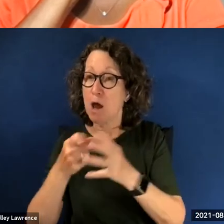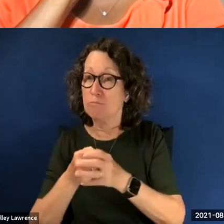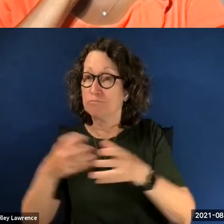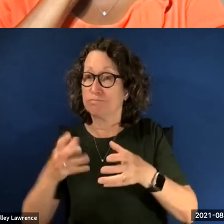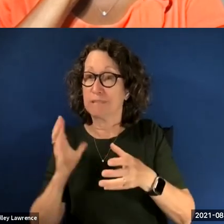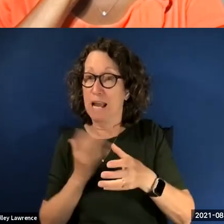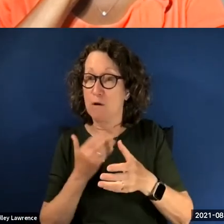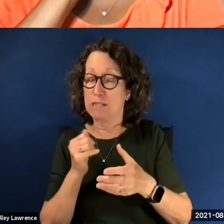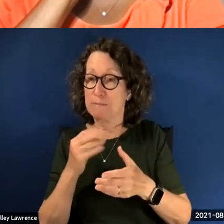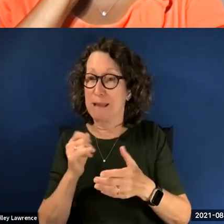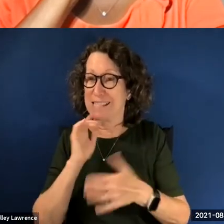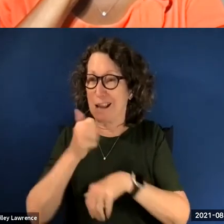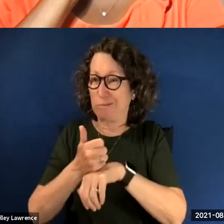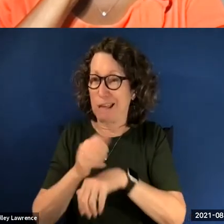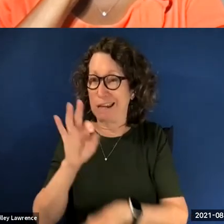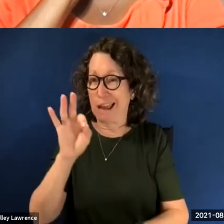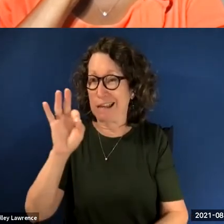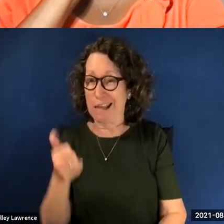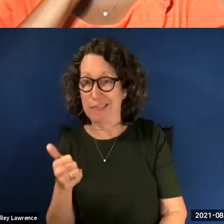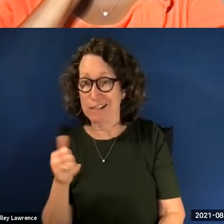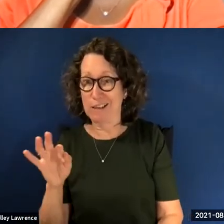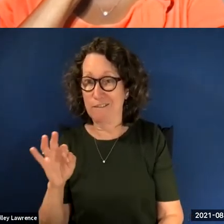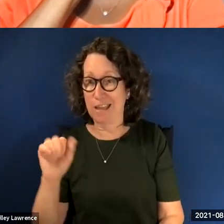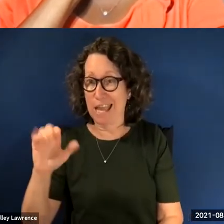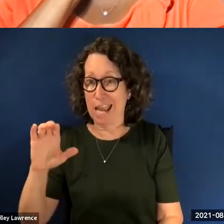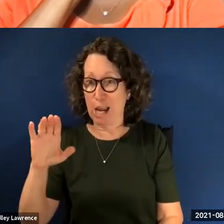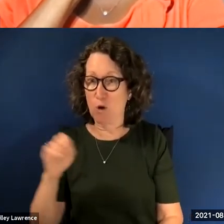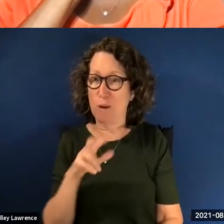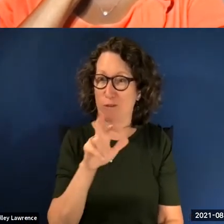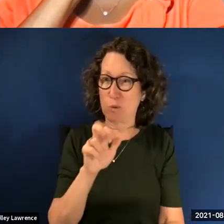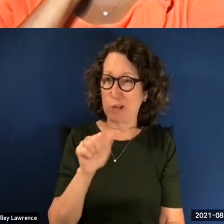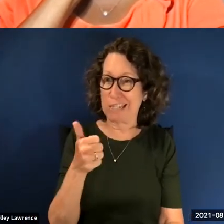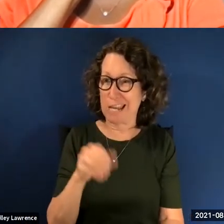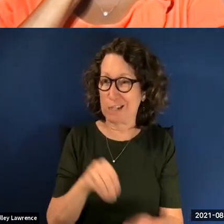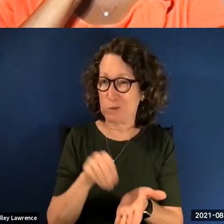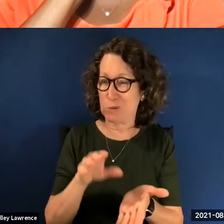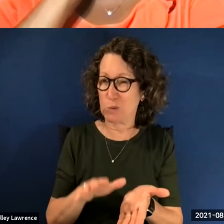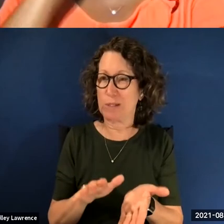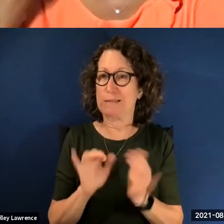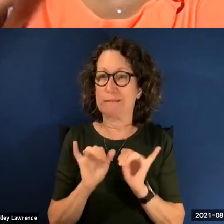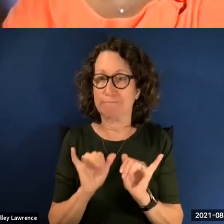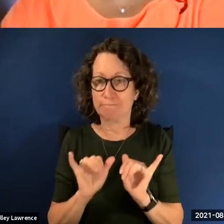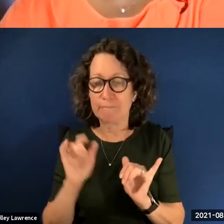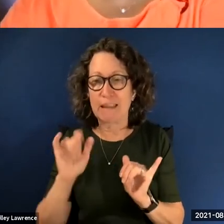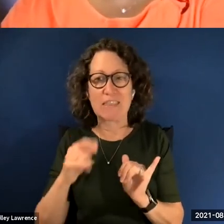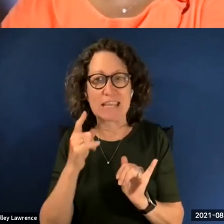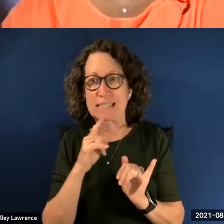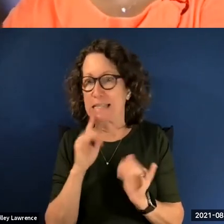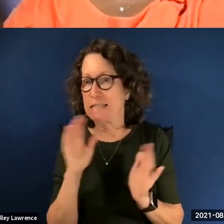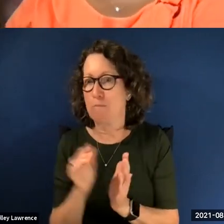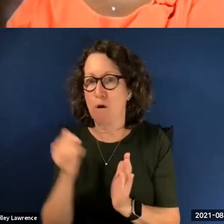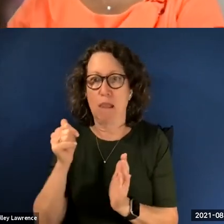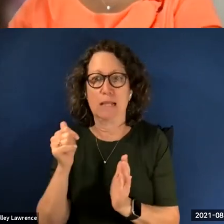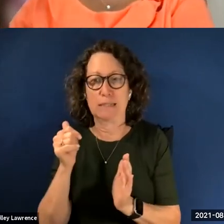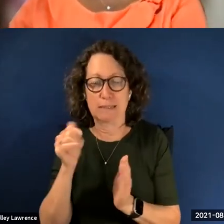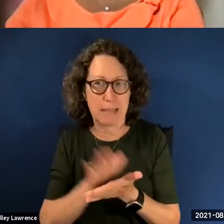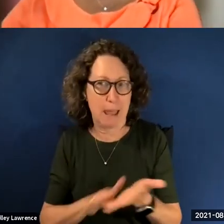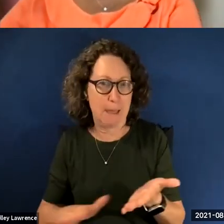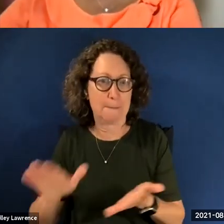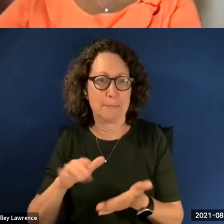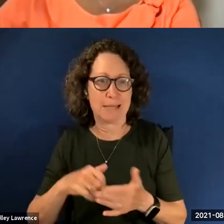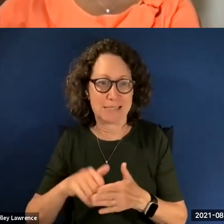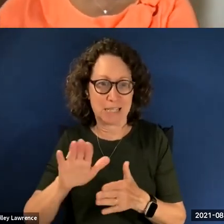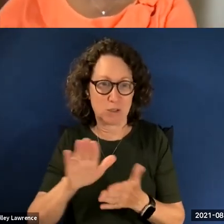Adelante currently sits on 9/10 of an acre, and we have 310 students. This is by far the smallest campus in